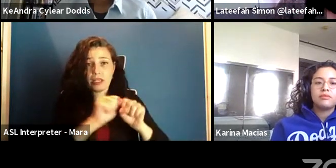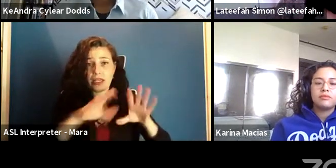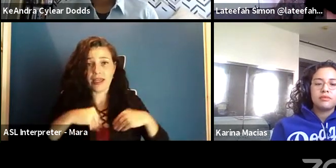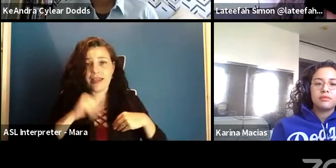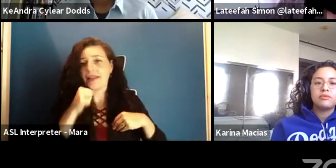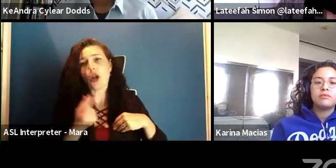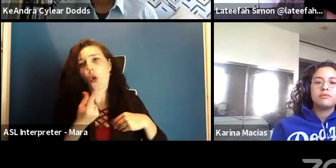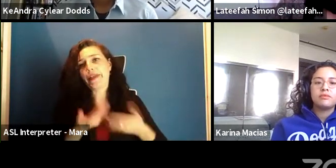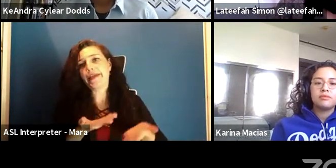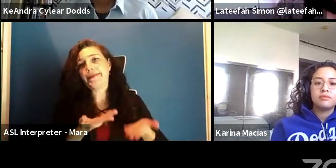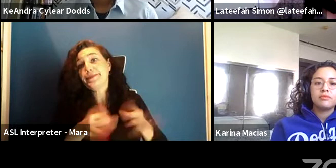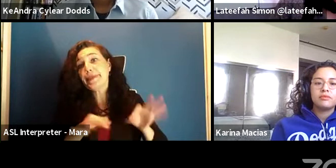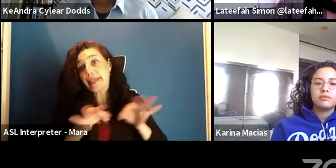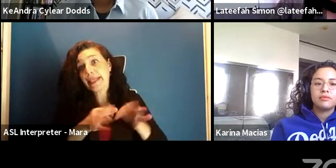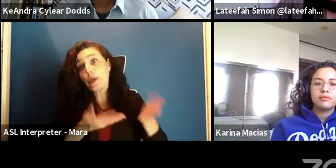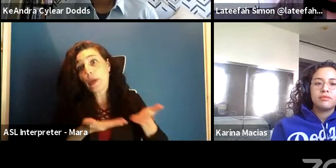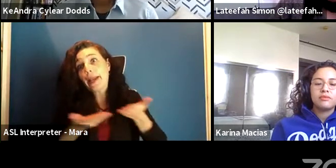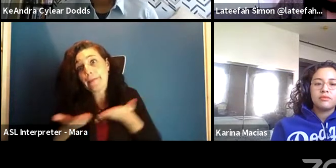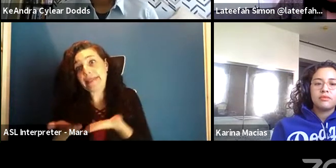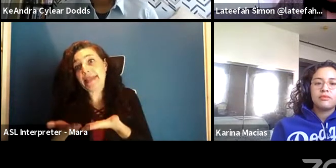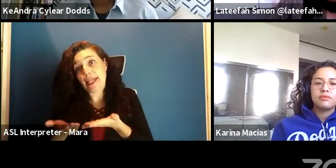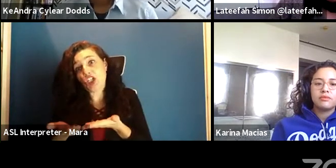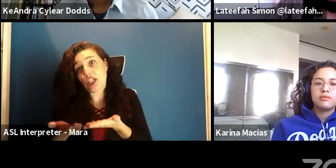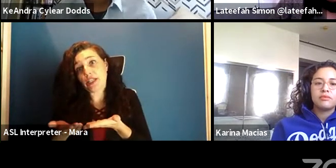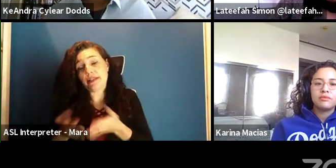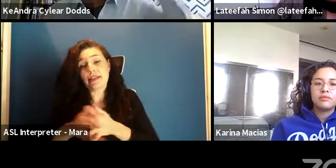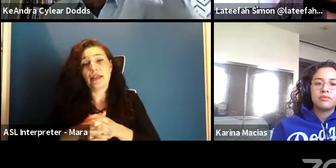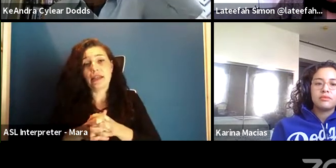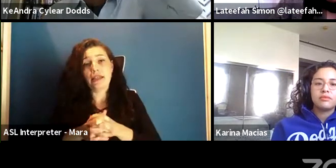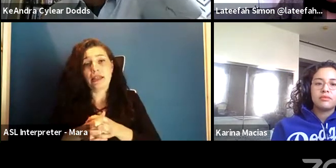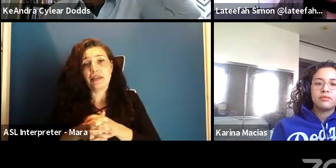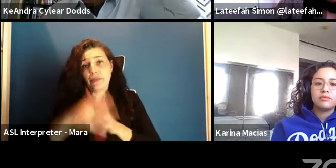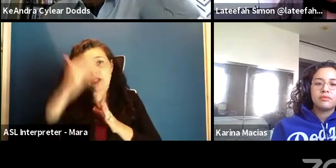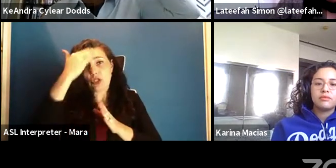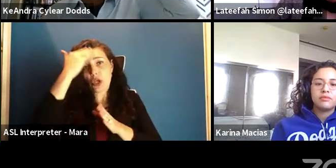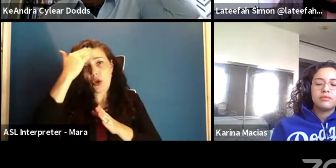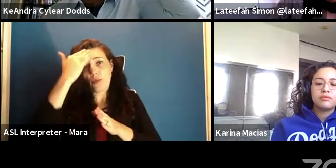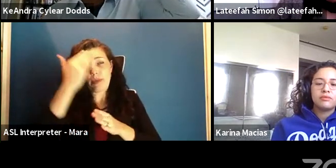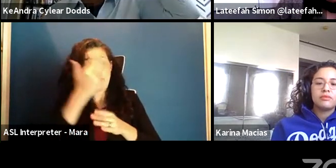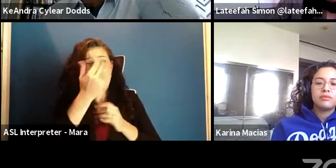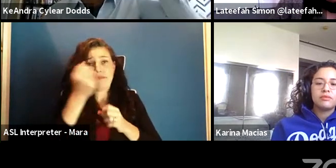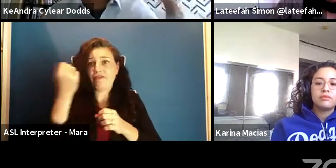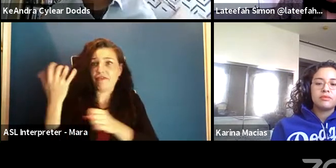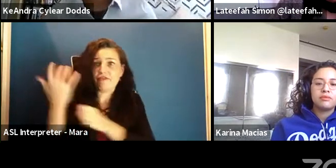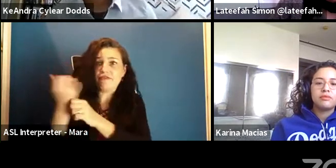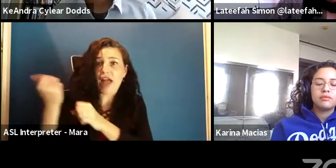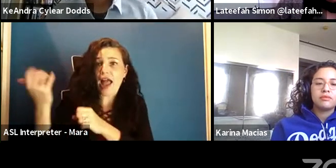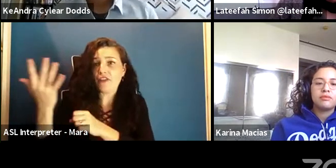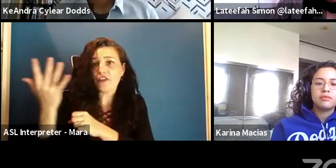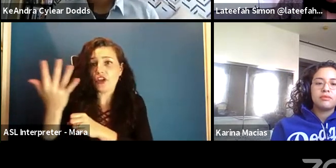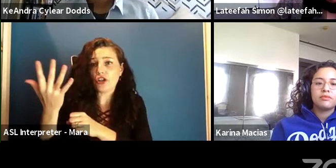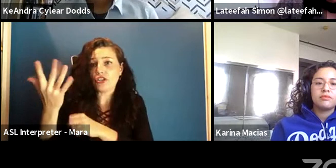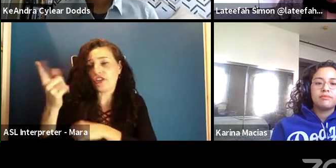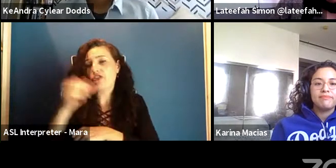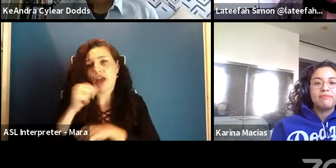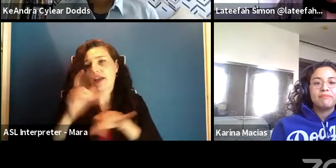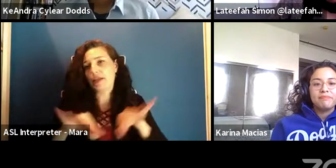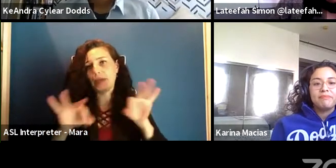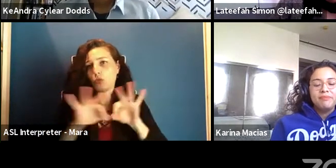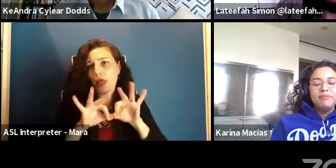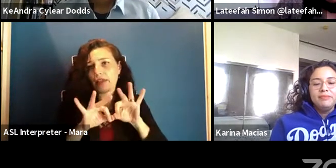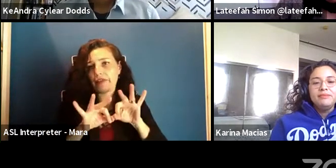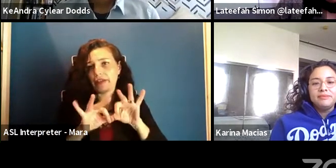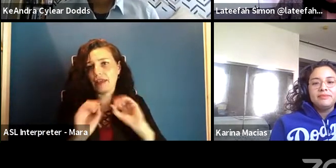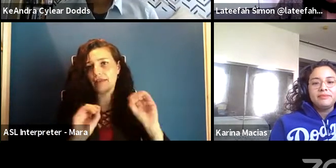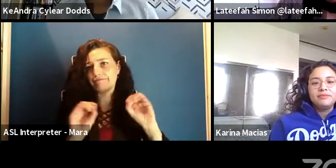recommendations. They're not going to be relevant in 5 years. They might not be relevant once something like COVID hits, so you